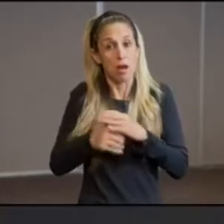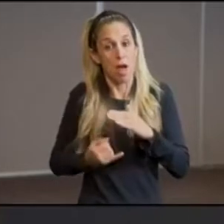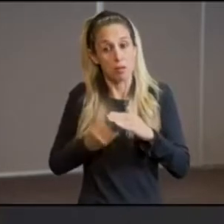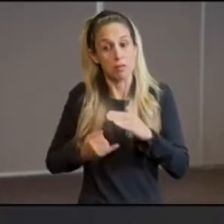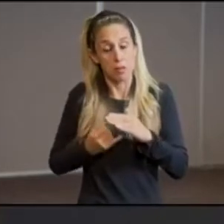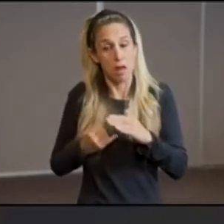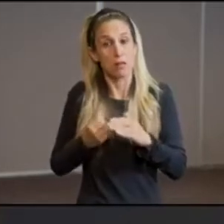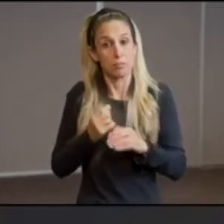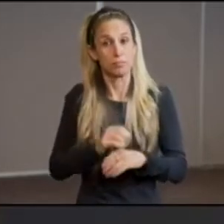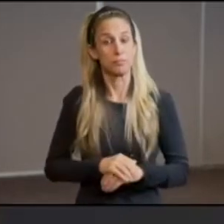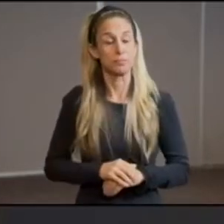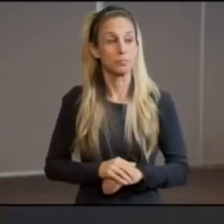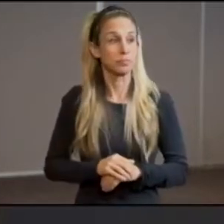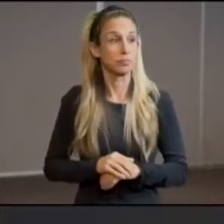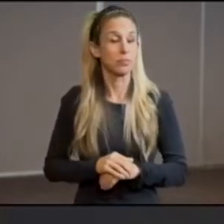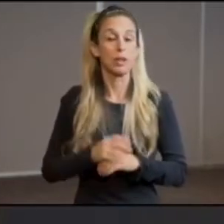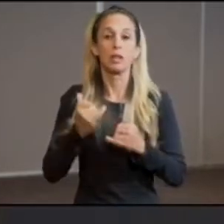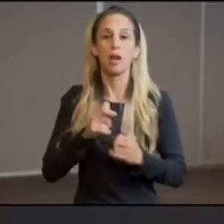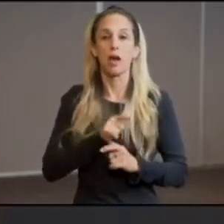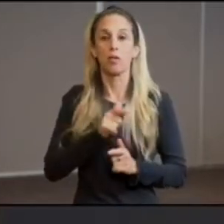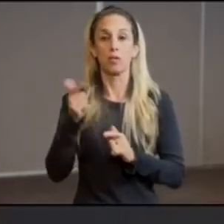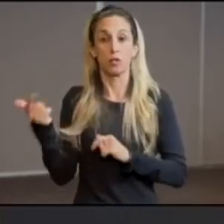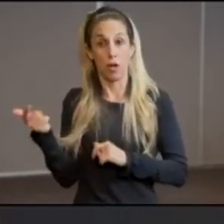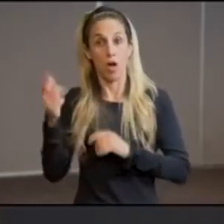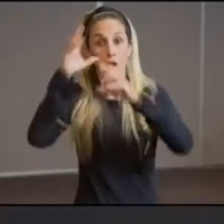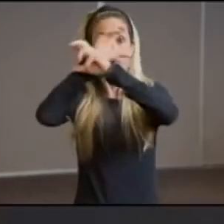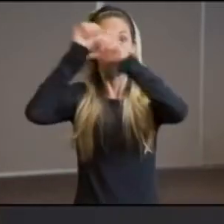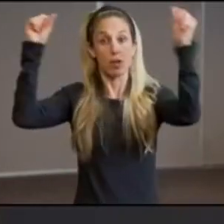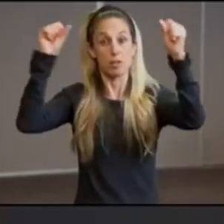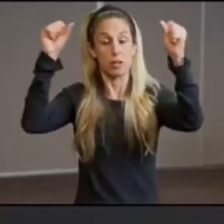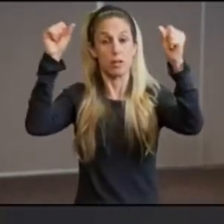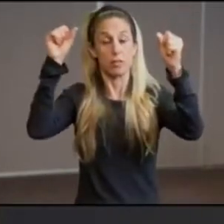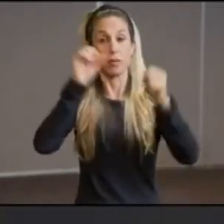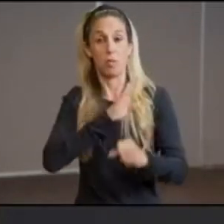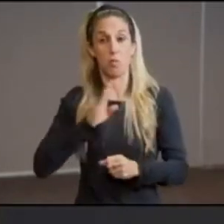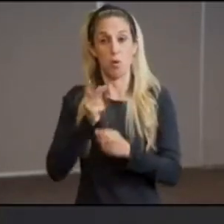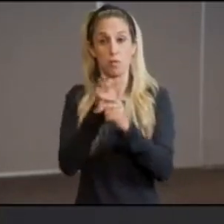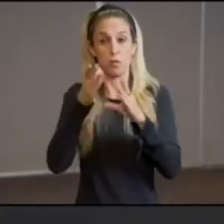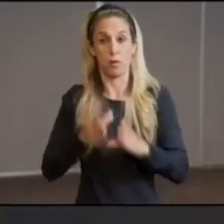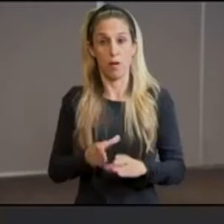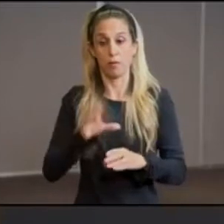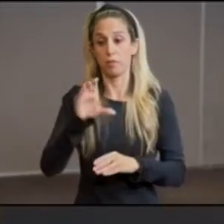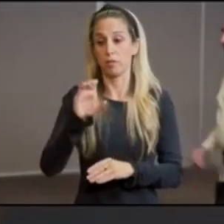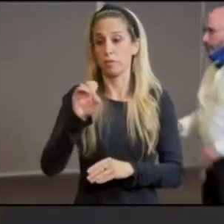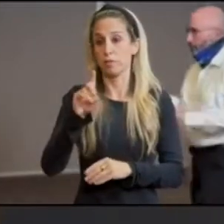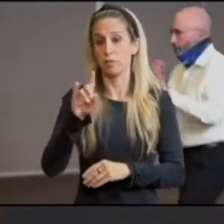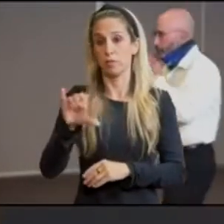over to the President of the Board of Supervisors, Cindy Chavez.